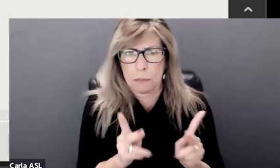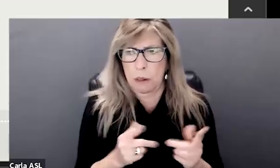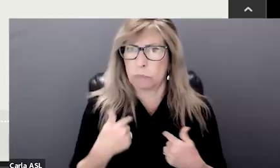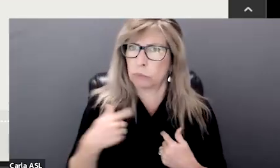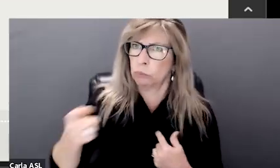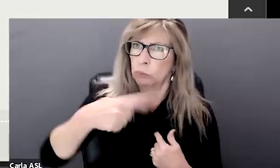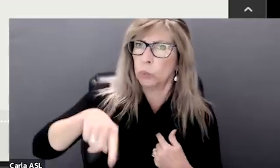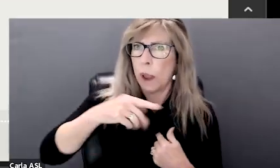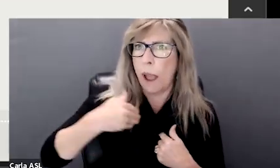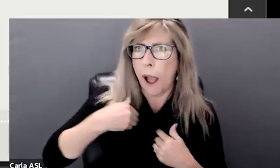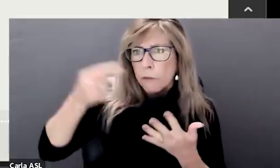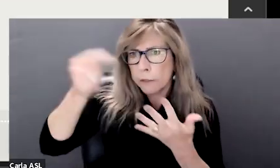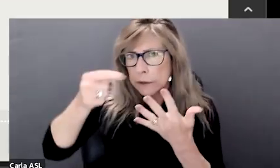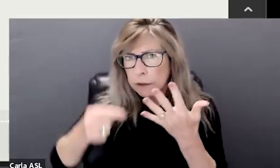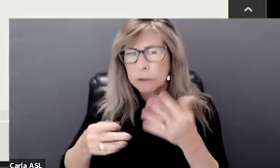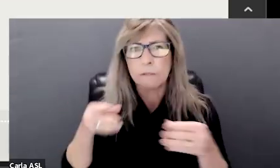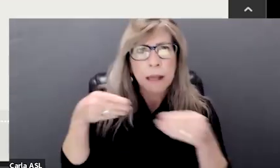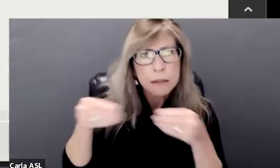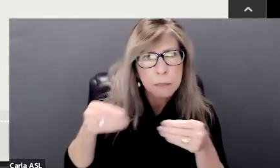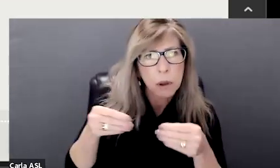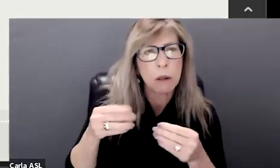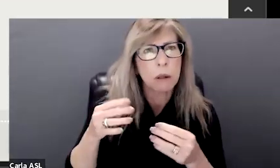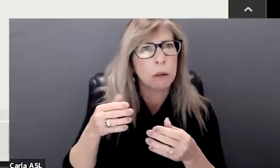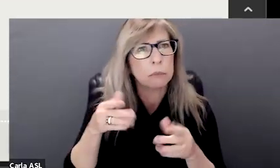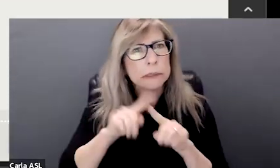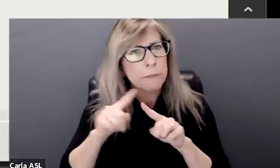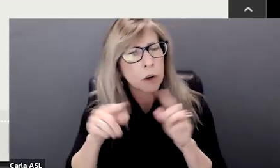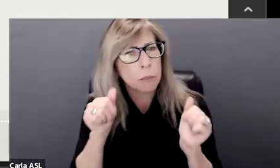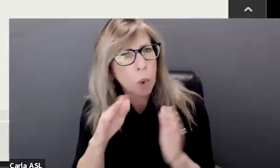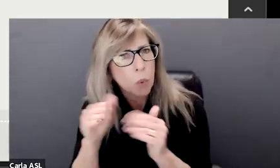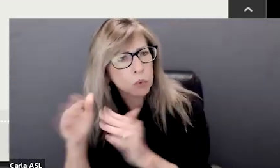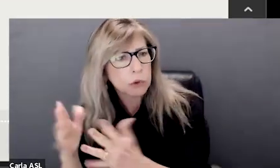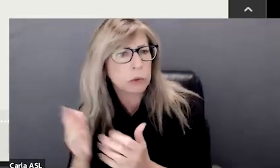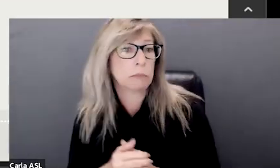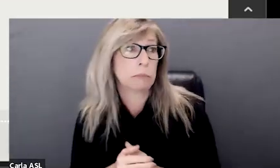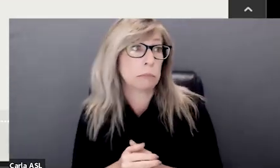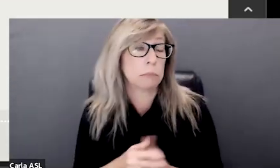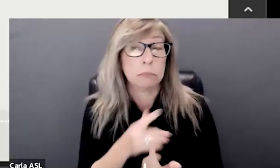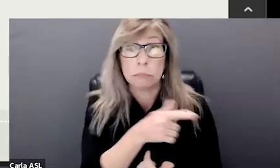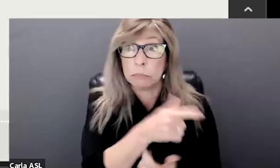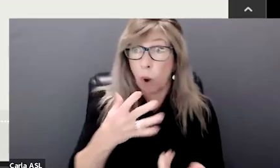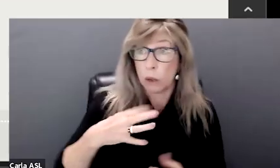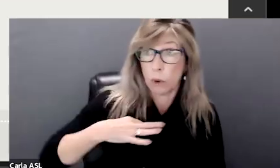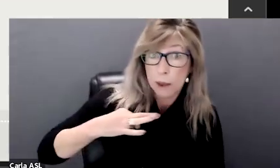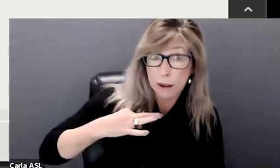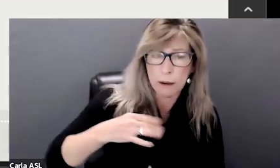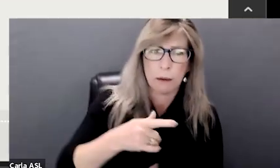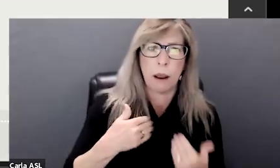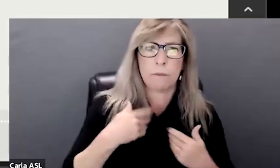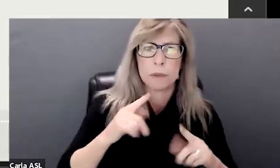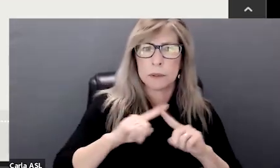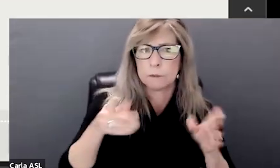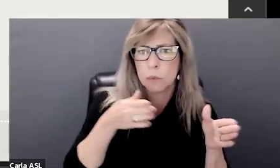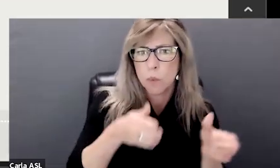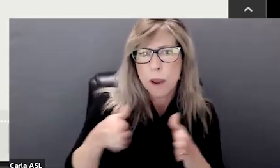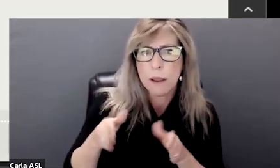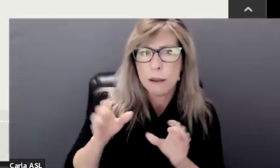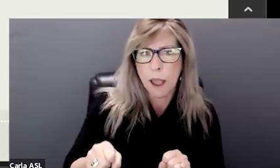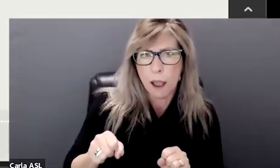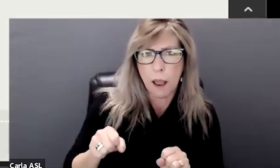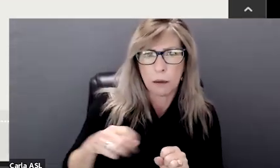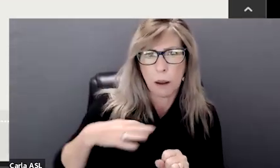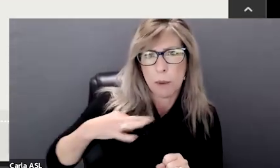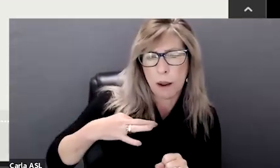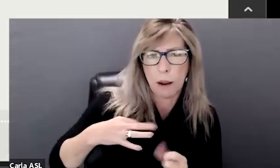who are looking at that posting. And if possible, offer multiple ways to apply. Sometimes people need different